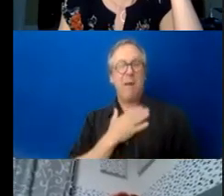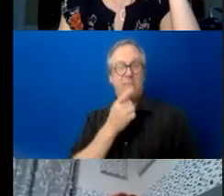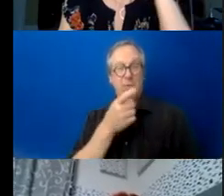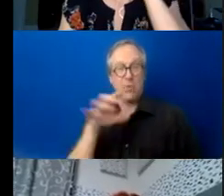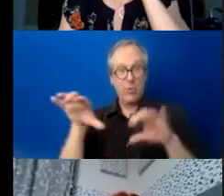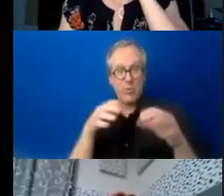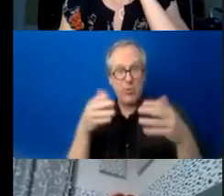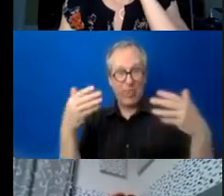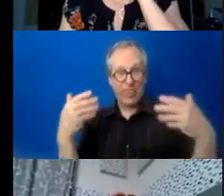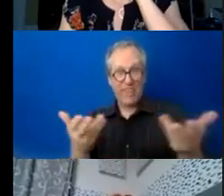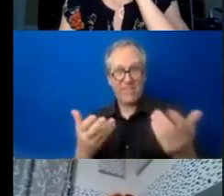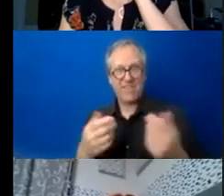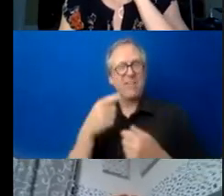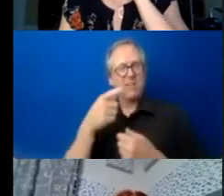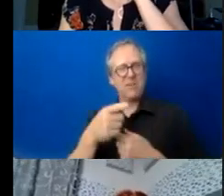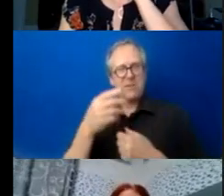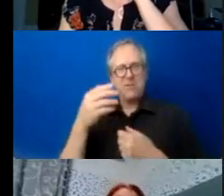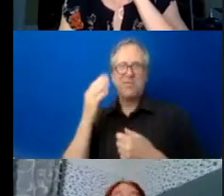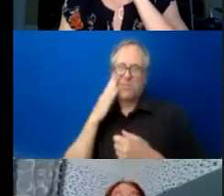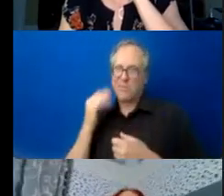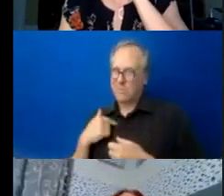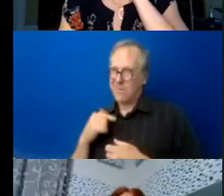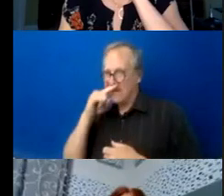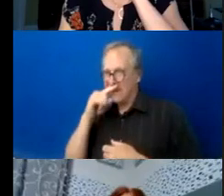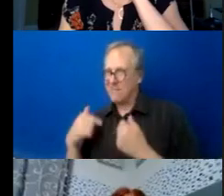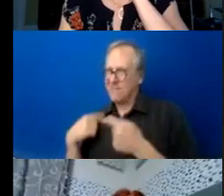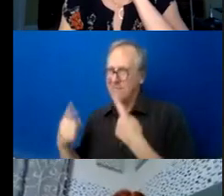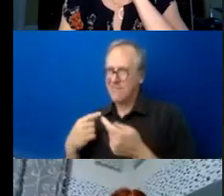you sort of have an idea of my kiddos. Yes.